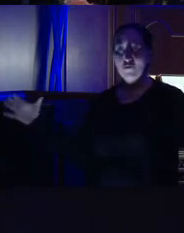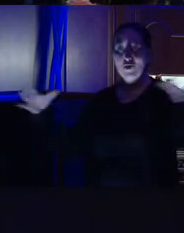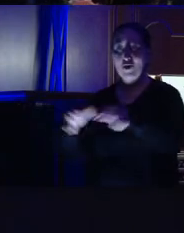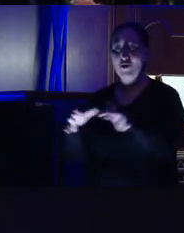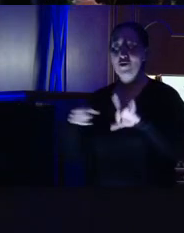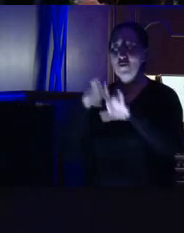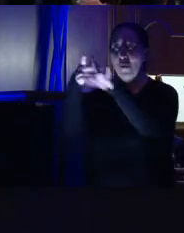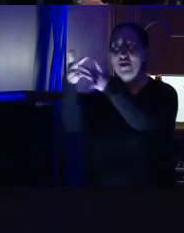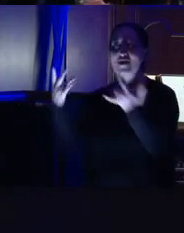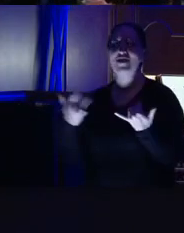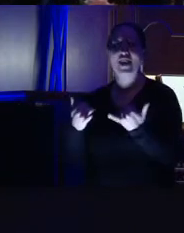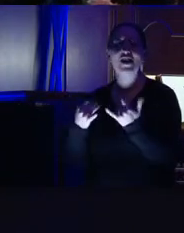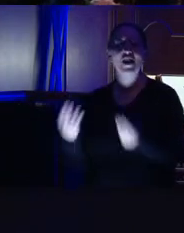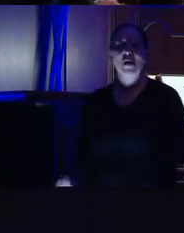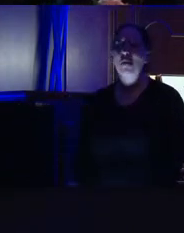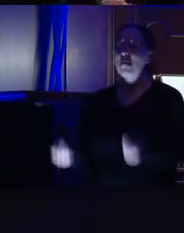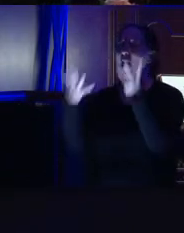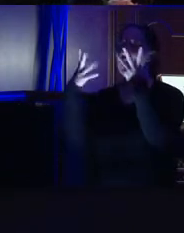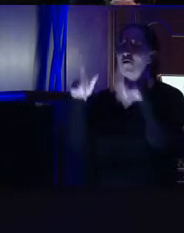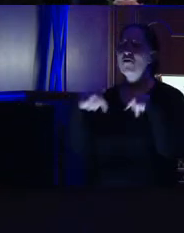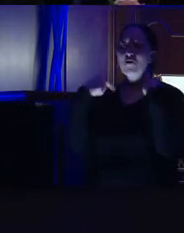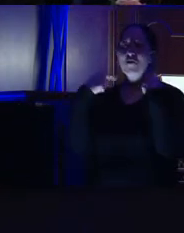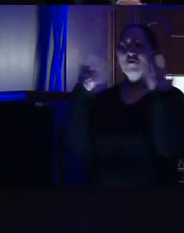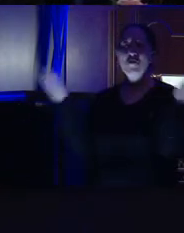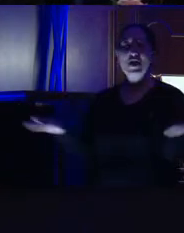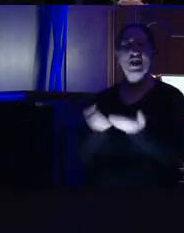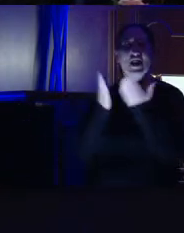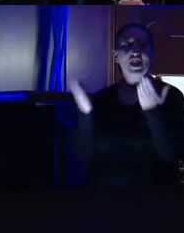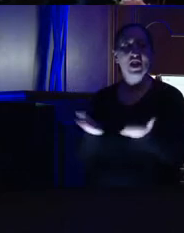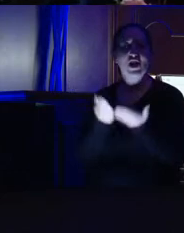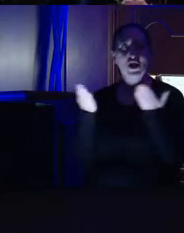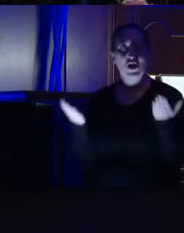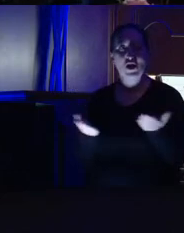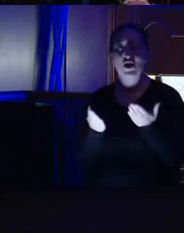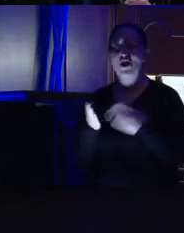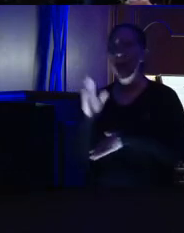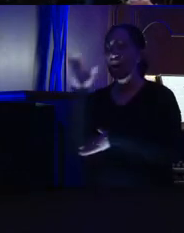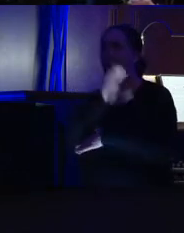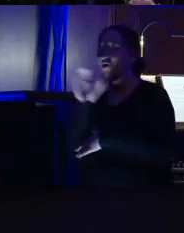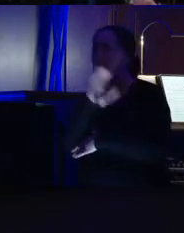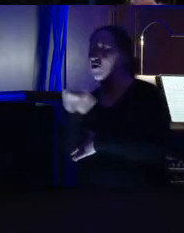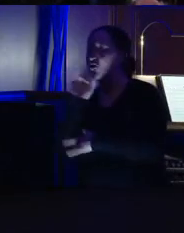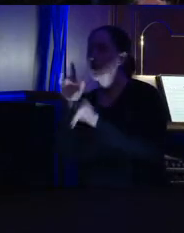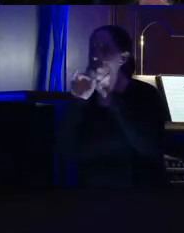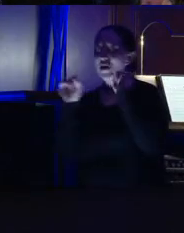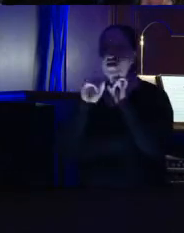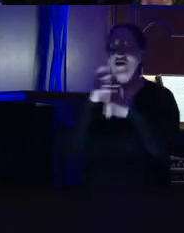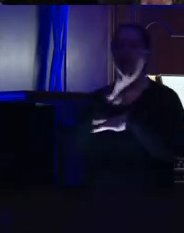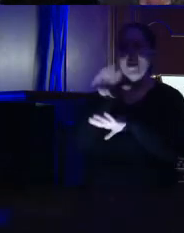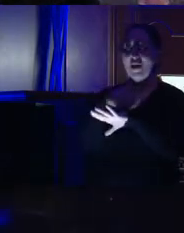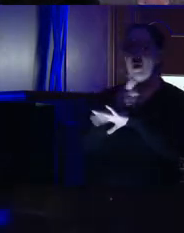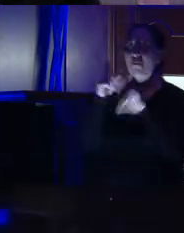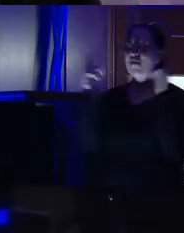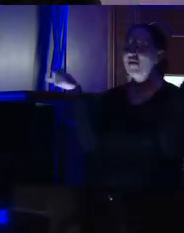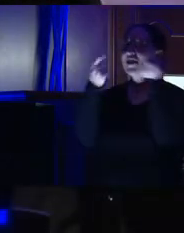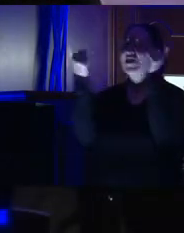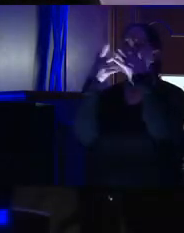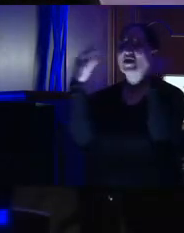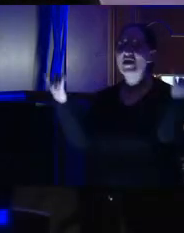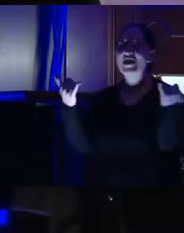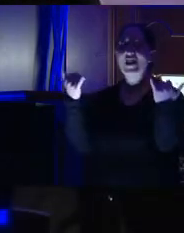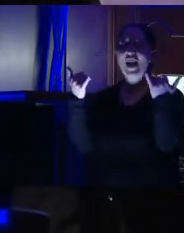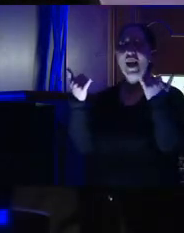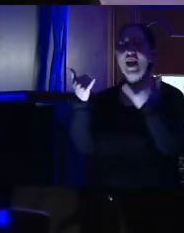today. So many of you have been here, the large presidential search committee, and active in the festivities today. And Regent Denise Illich